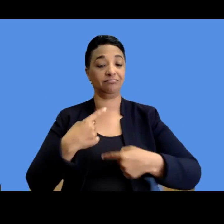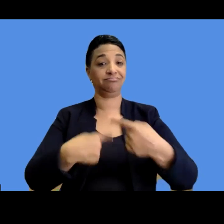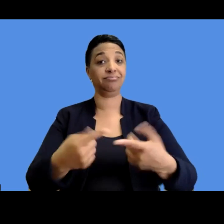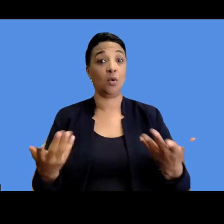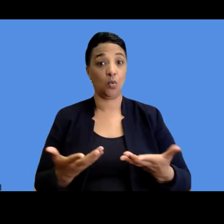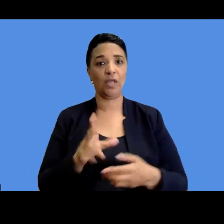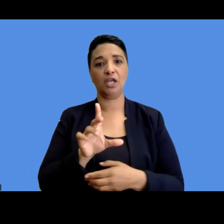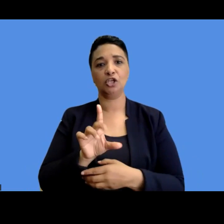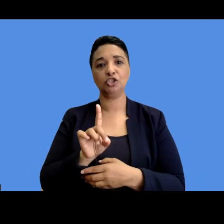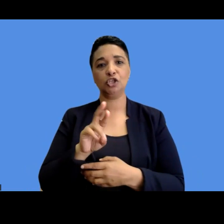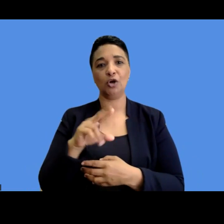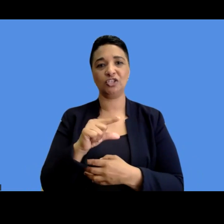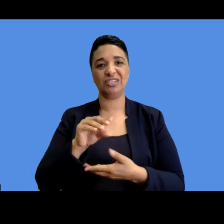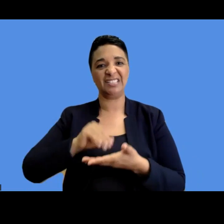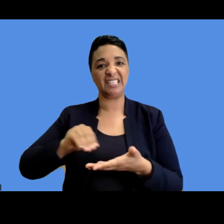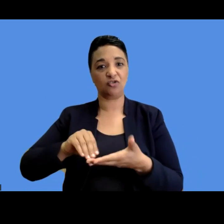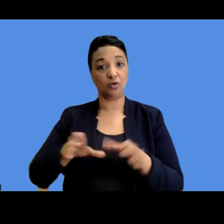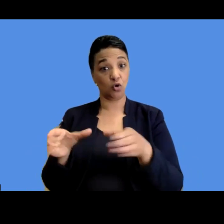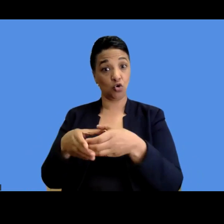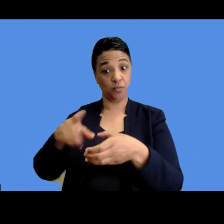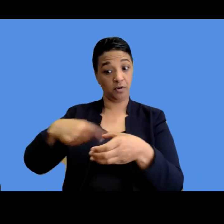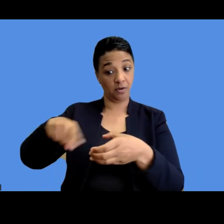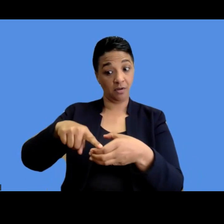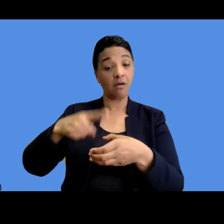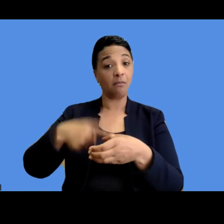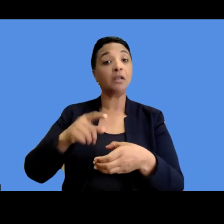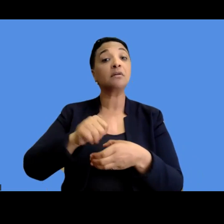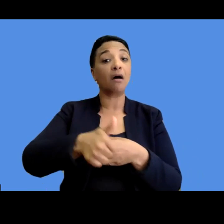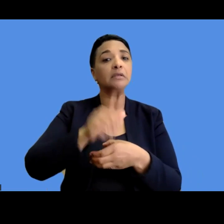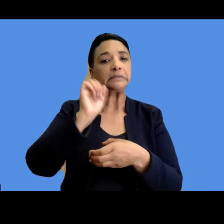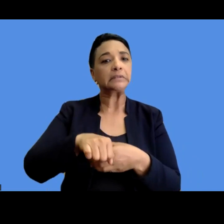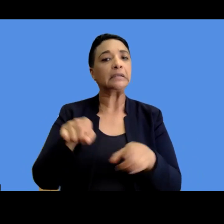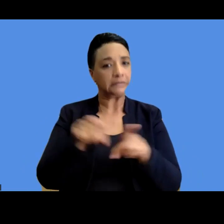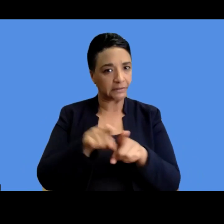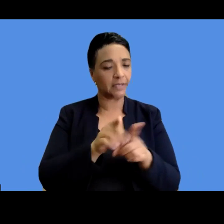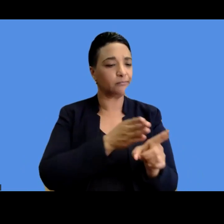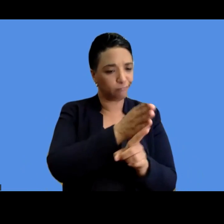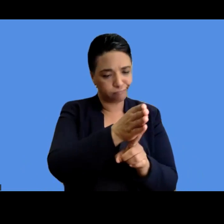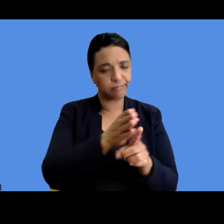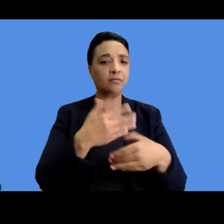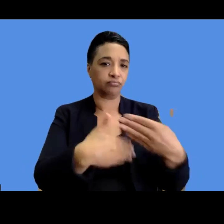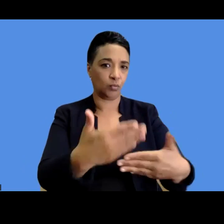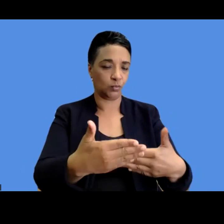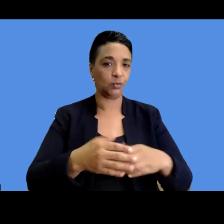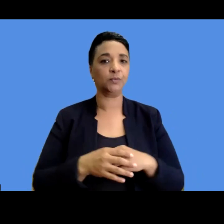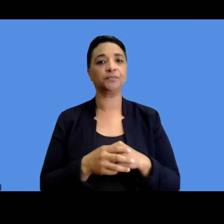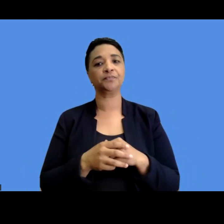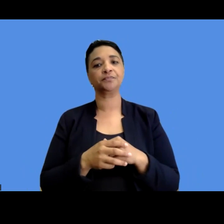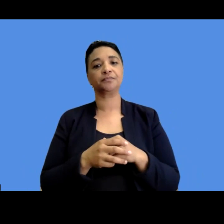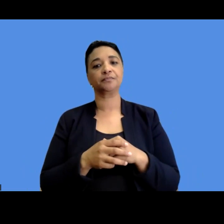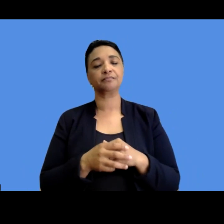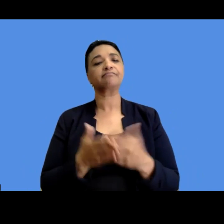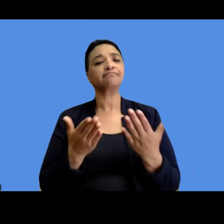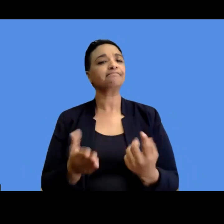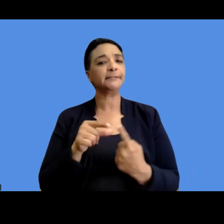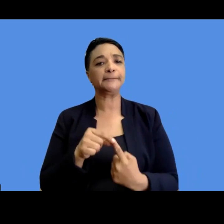DRG Secretariat, and I'm sure others platform will have similar discussion. And what we can highlight